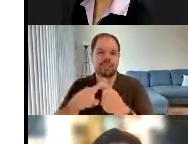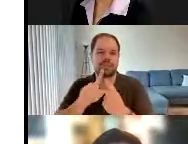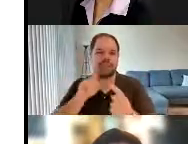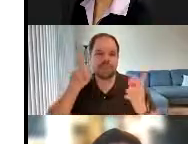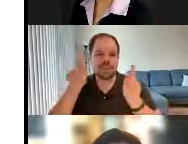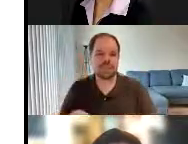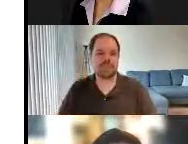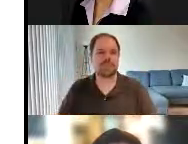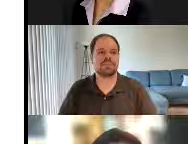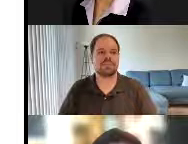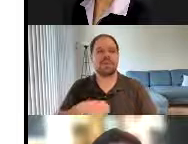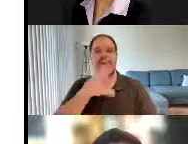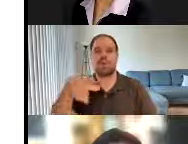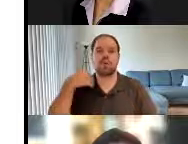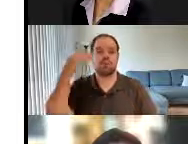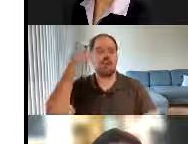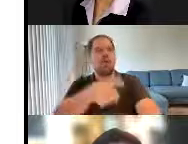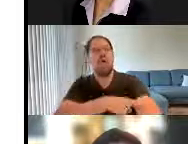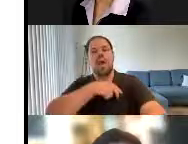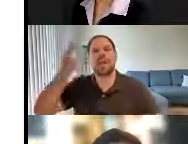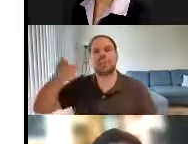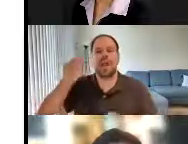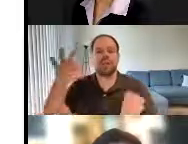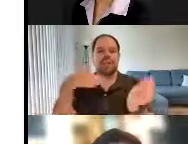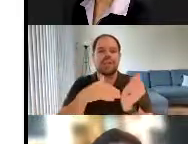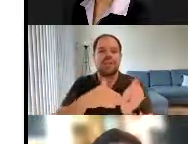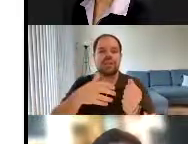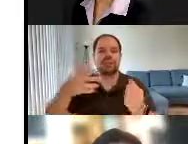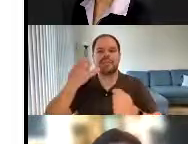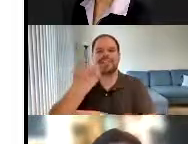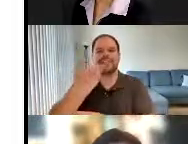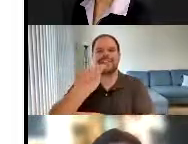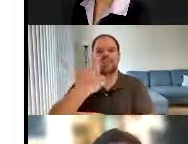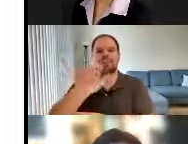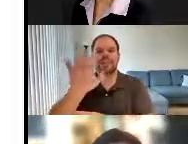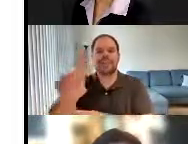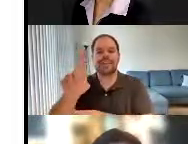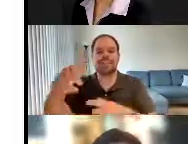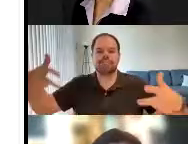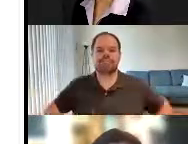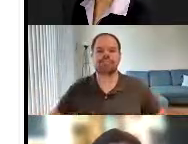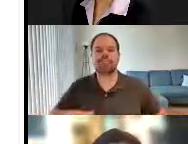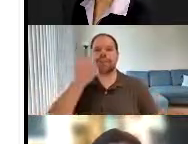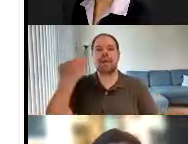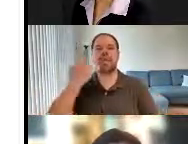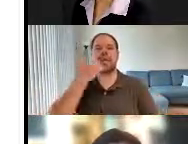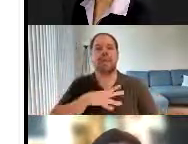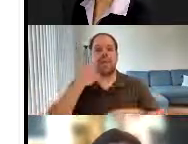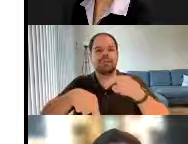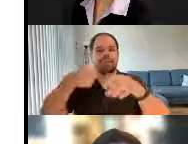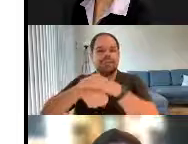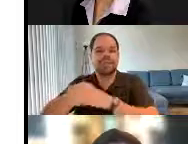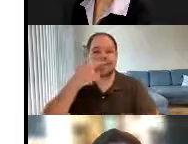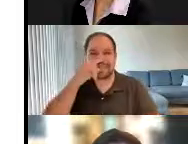among disabled people and healthcare providers, maybe not having communication access. There's a long history